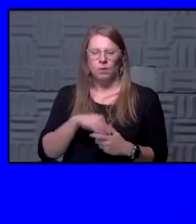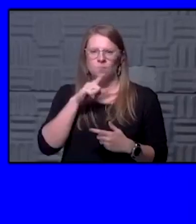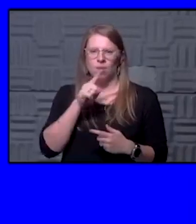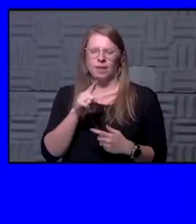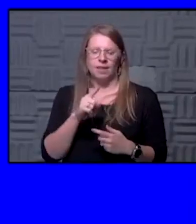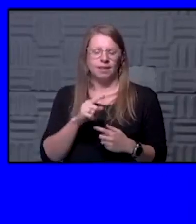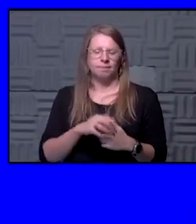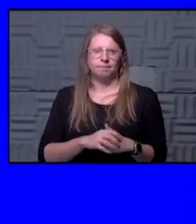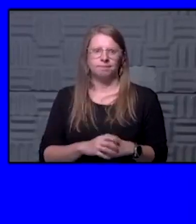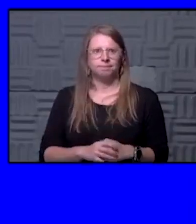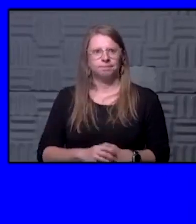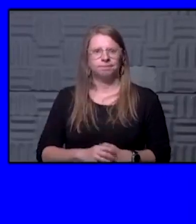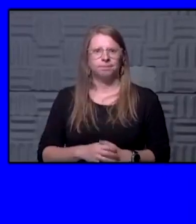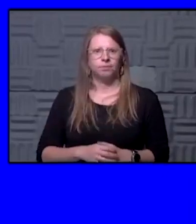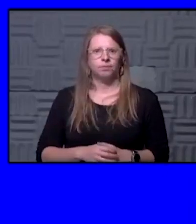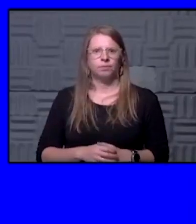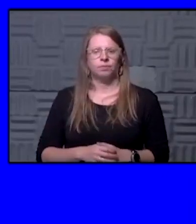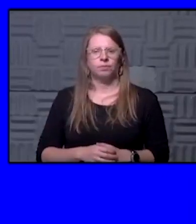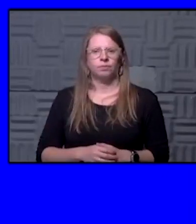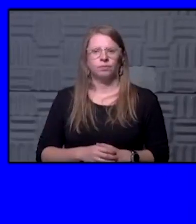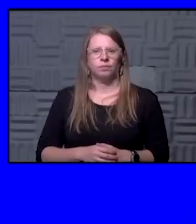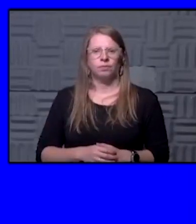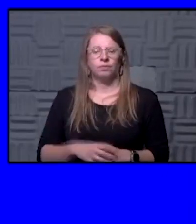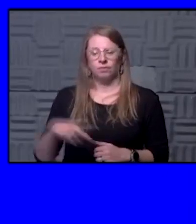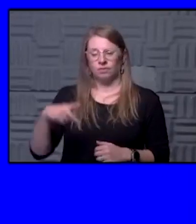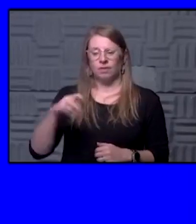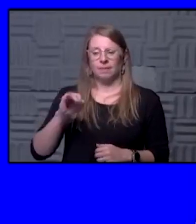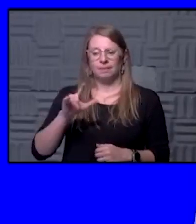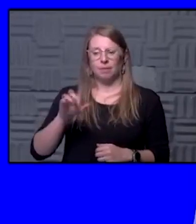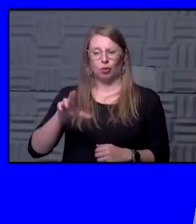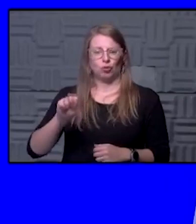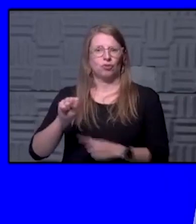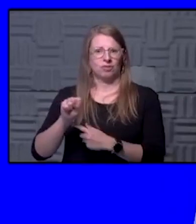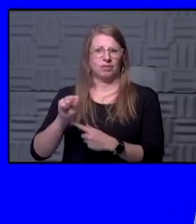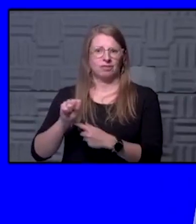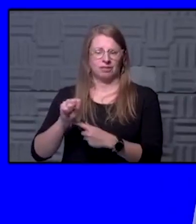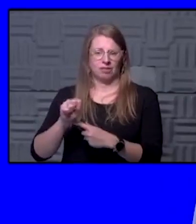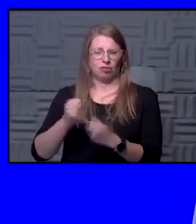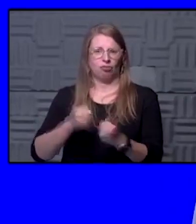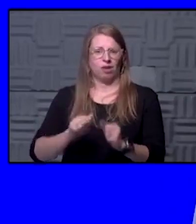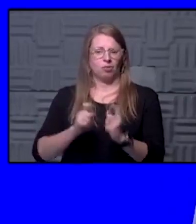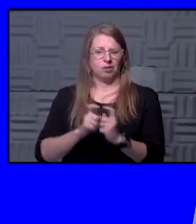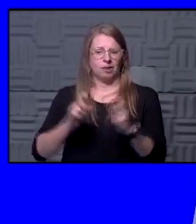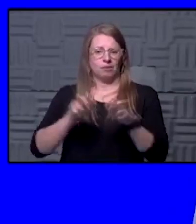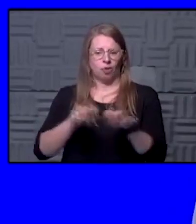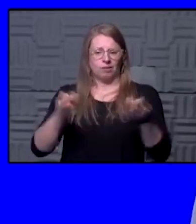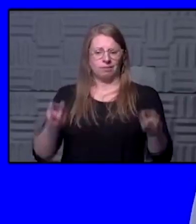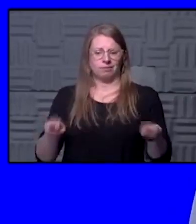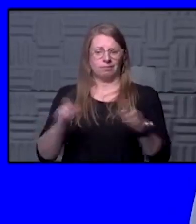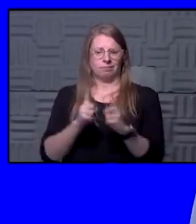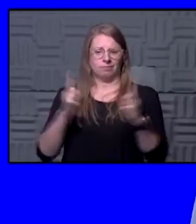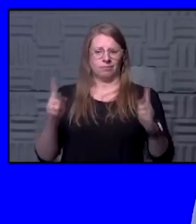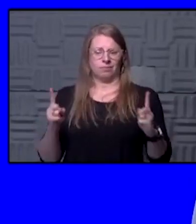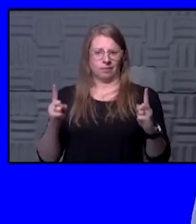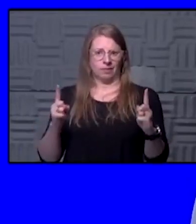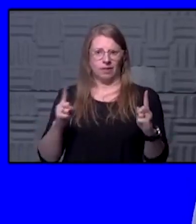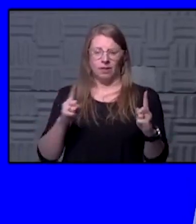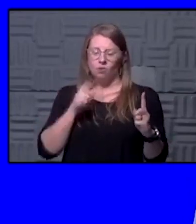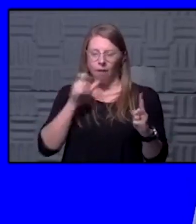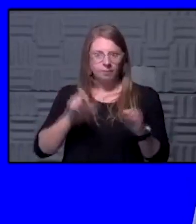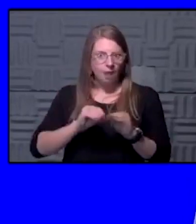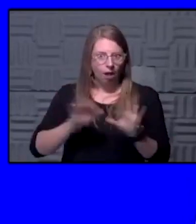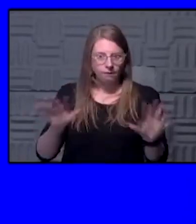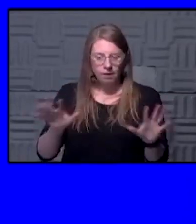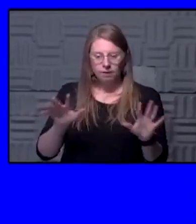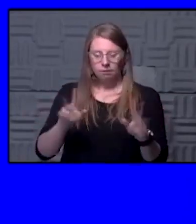to the main pillars that we're talking about. Try and separate yourself from your classmates. It doesn't have to be obvious, but do